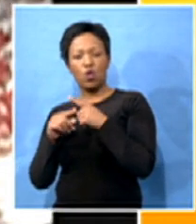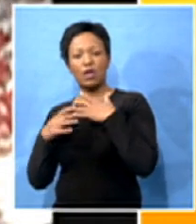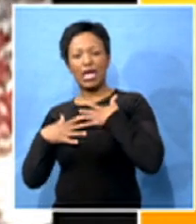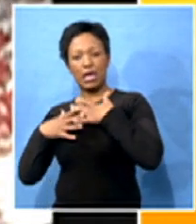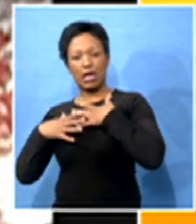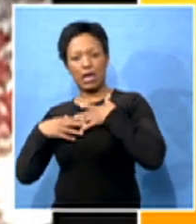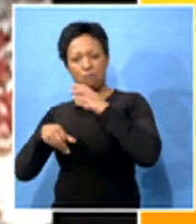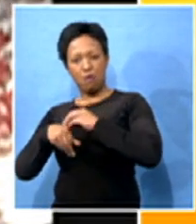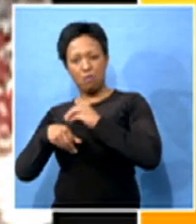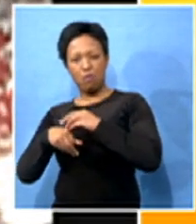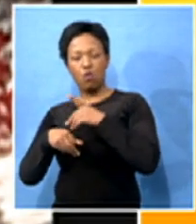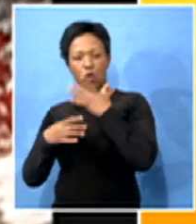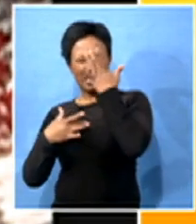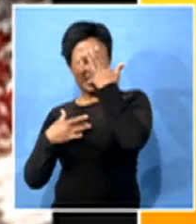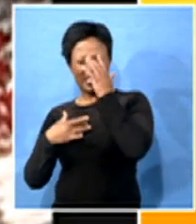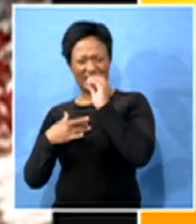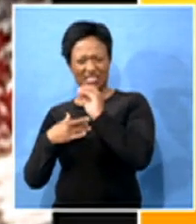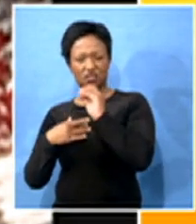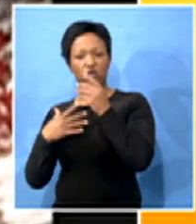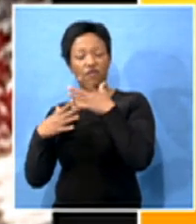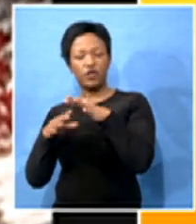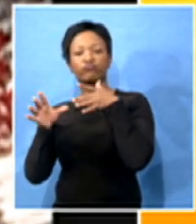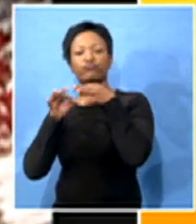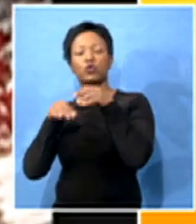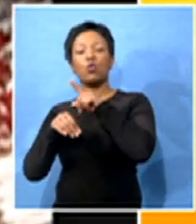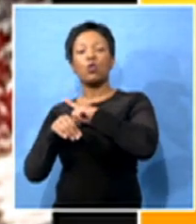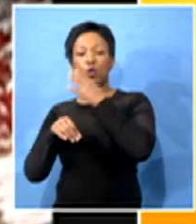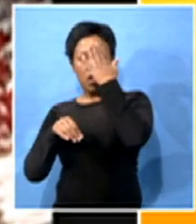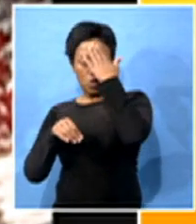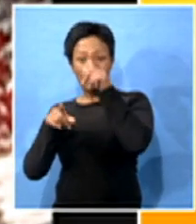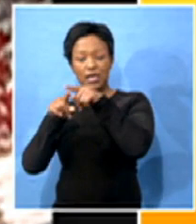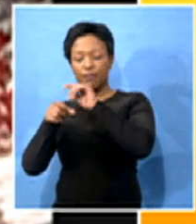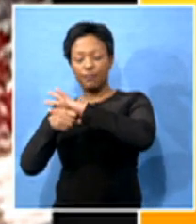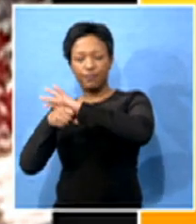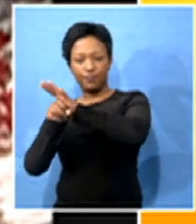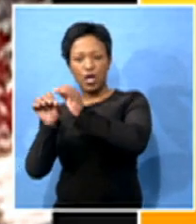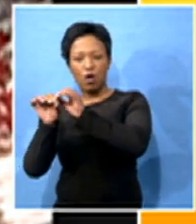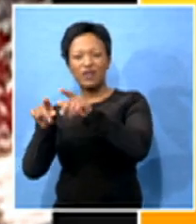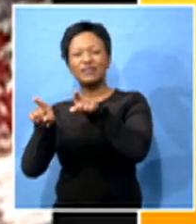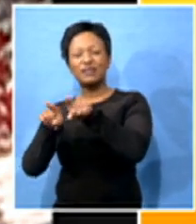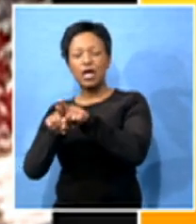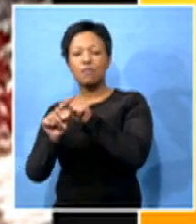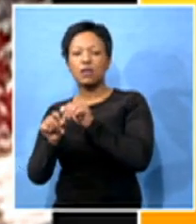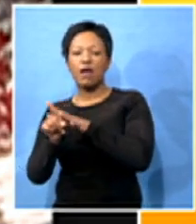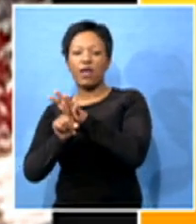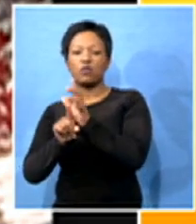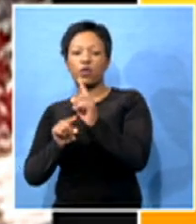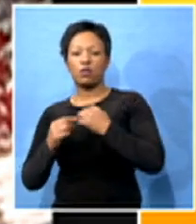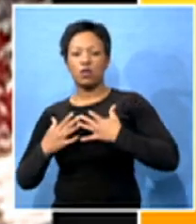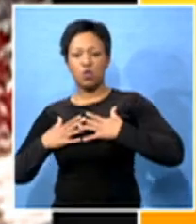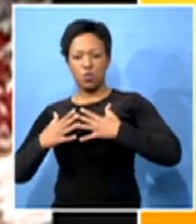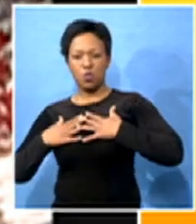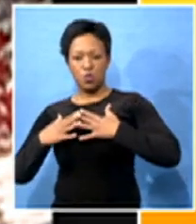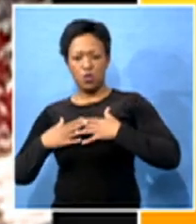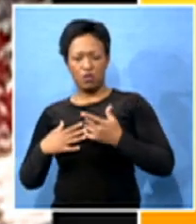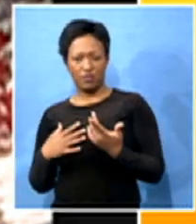illnesses, that was the big emphasis. And we know that coronavirus is a respiratory illness. From your community,